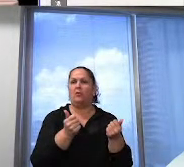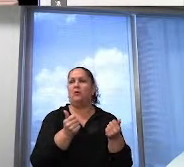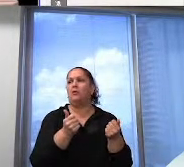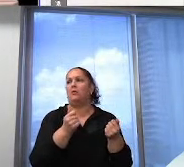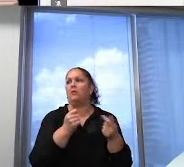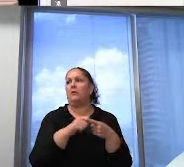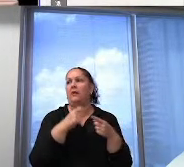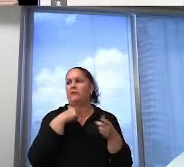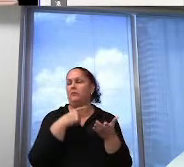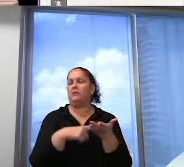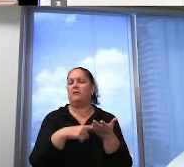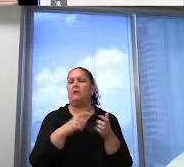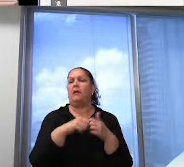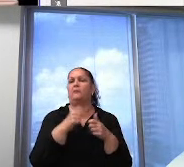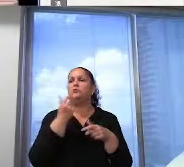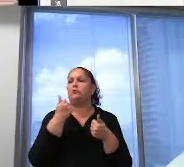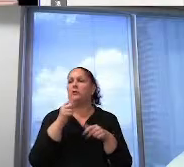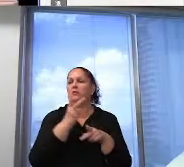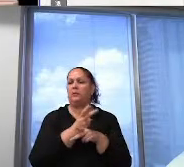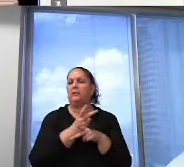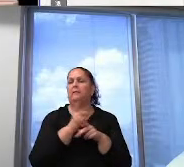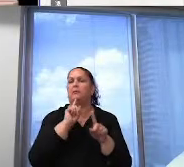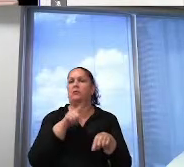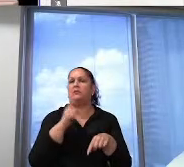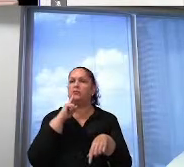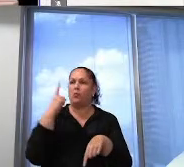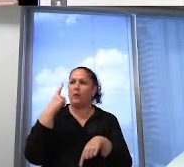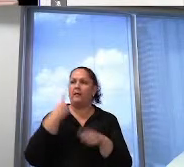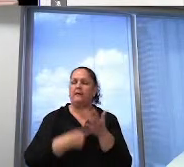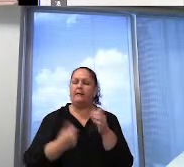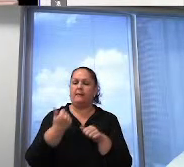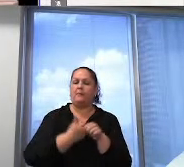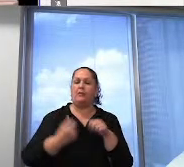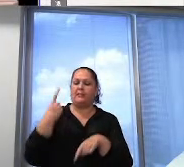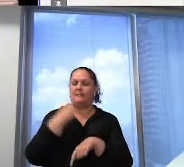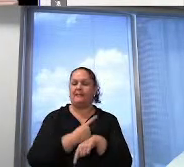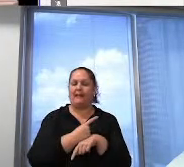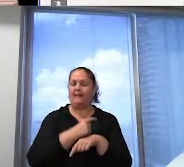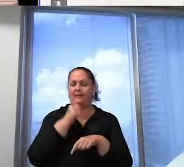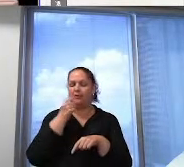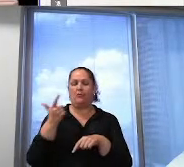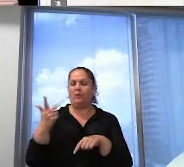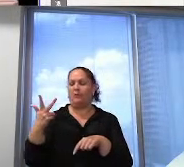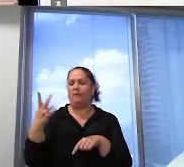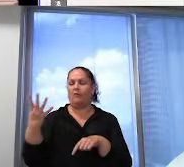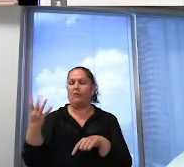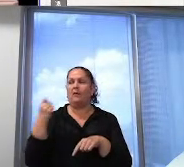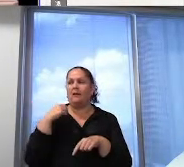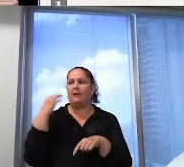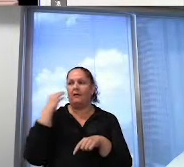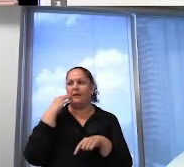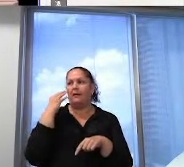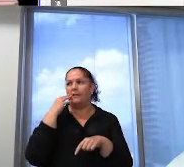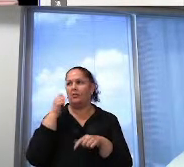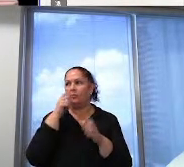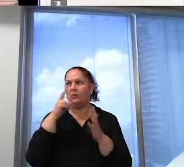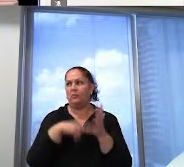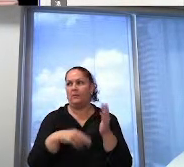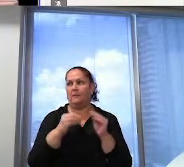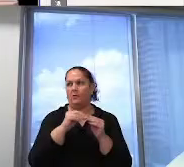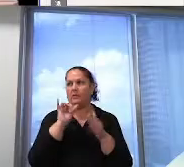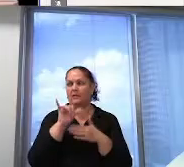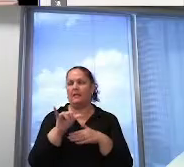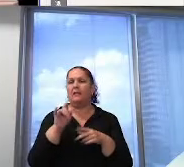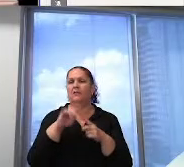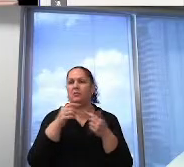to write yet another order. I'm trying to keep my orders to 1 per day now, as opposed to 3 or 4 per day. And I know you don't want to read more